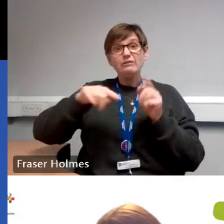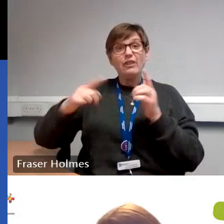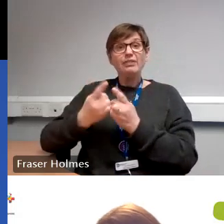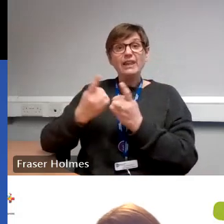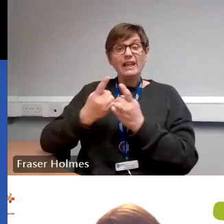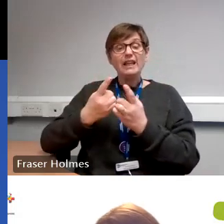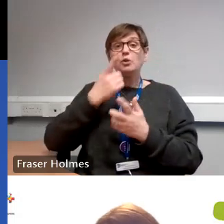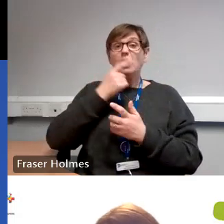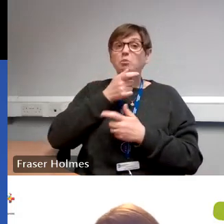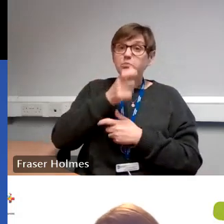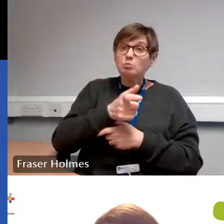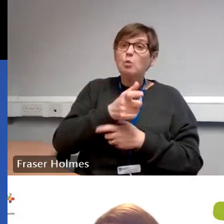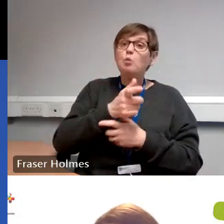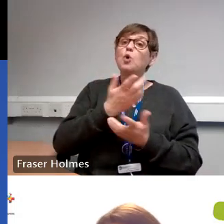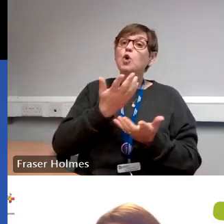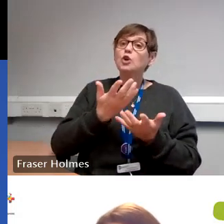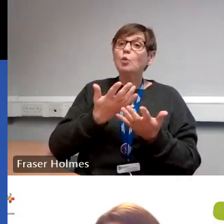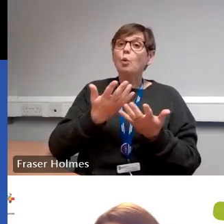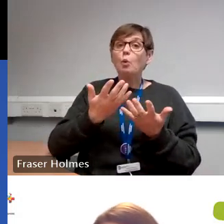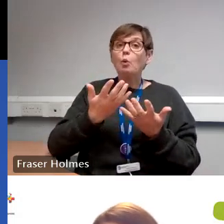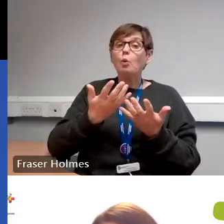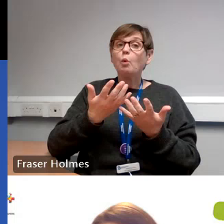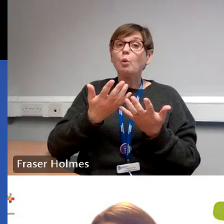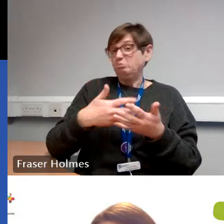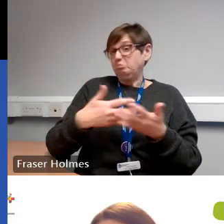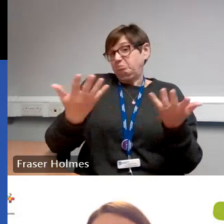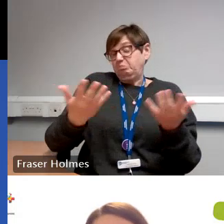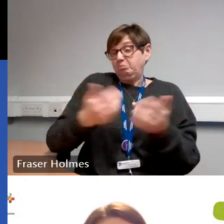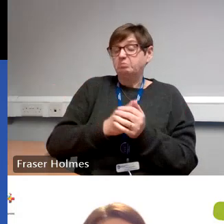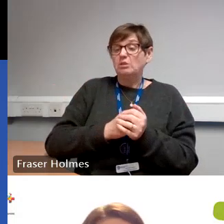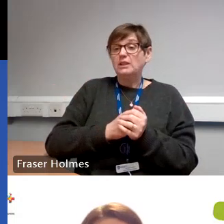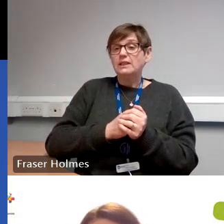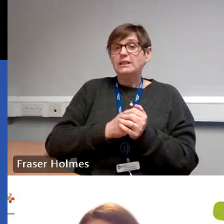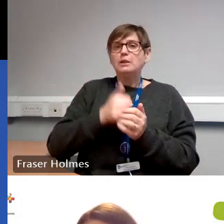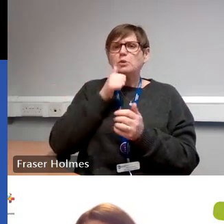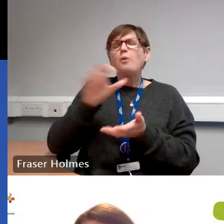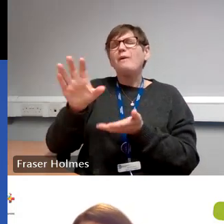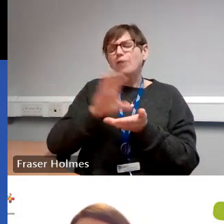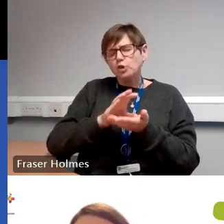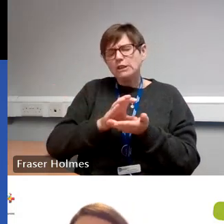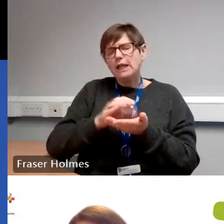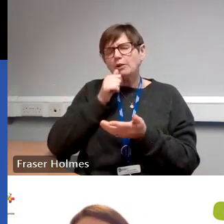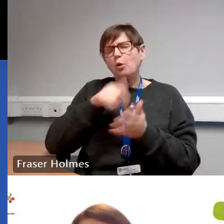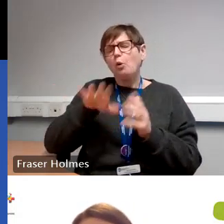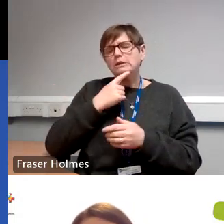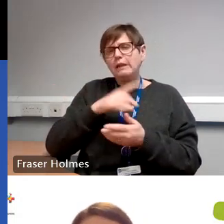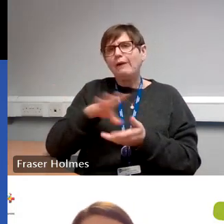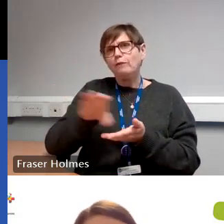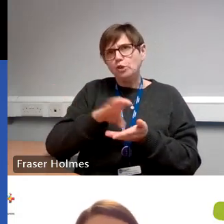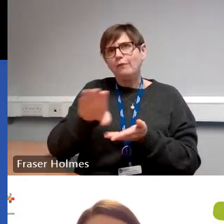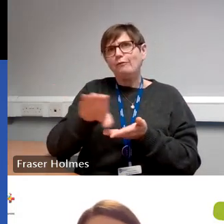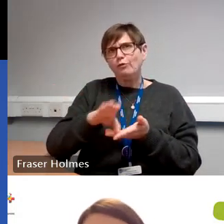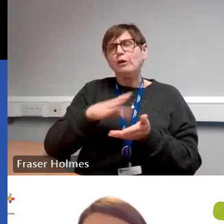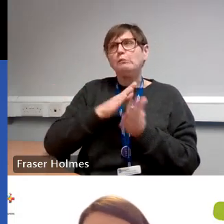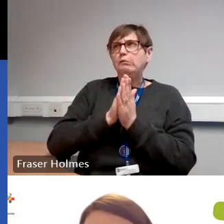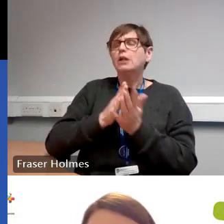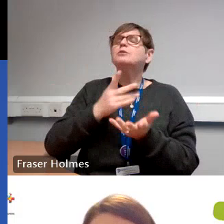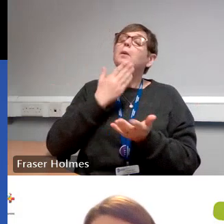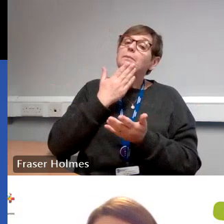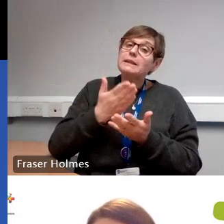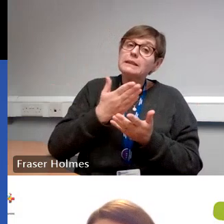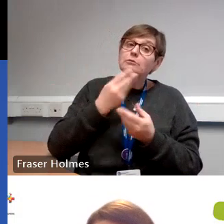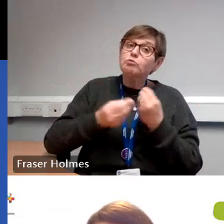in words. So yeah, and we know about funding. I'm sure you'll all say that, but please do tell us